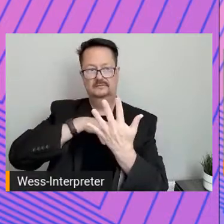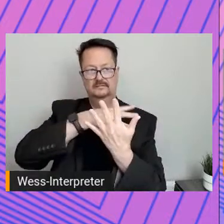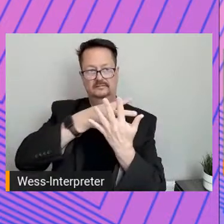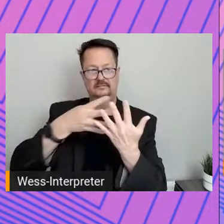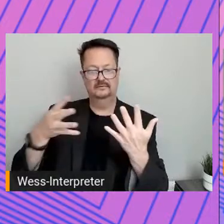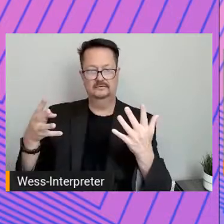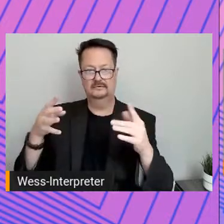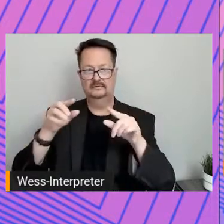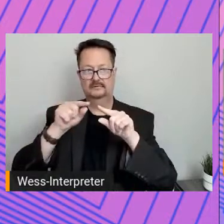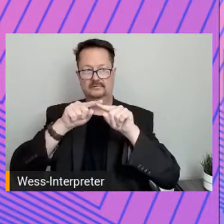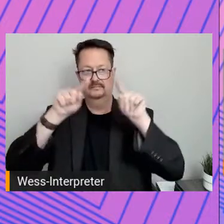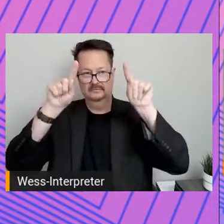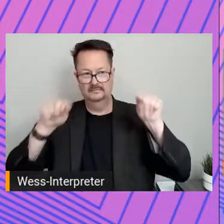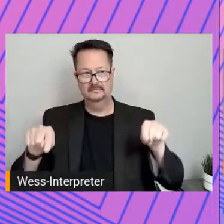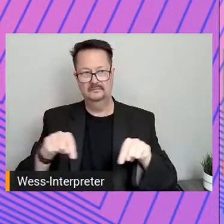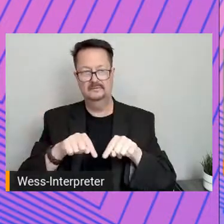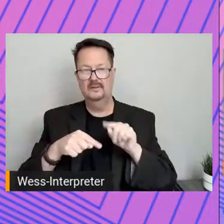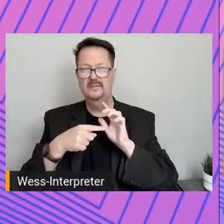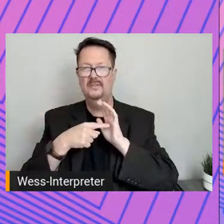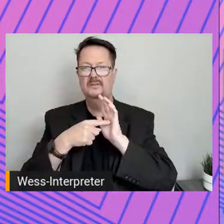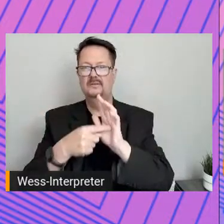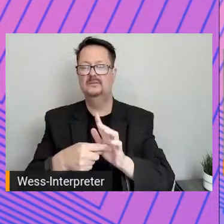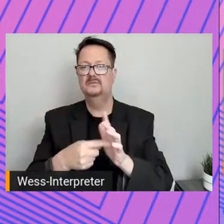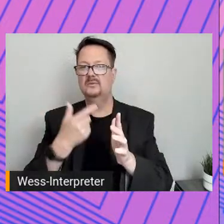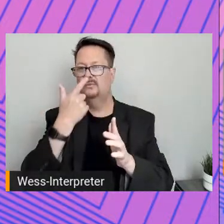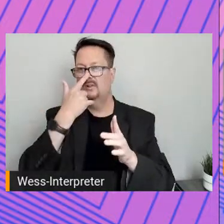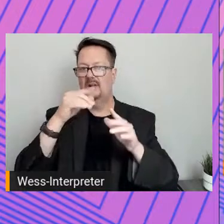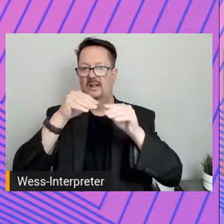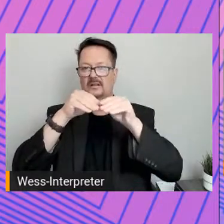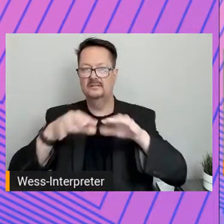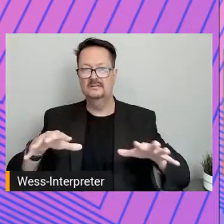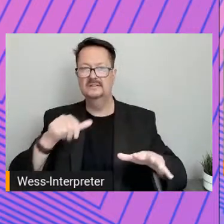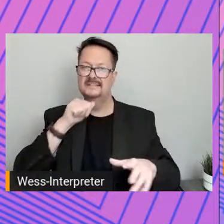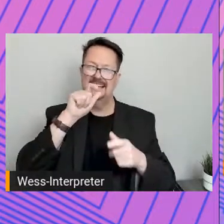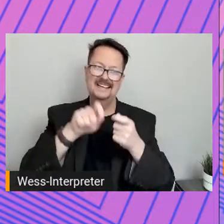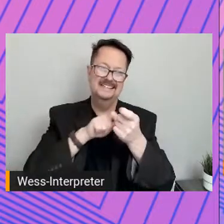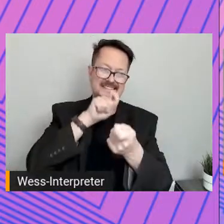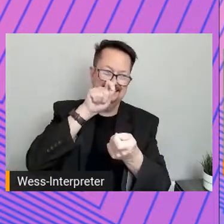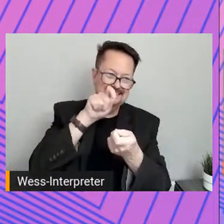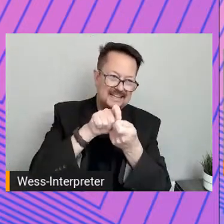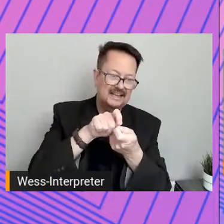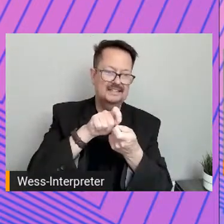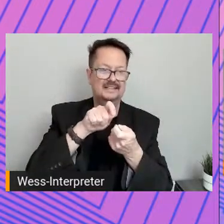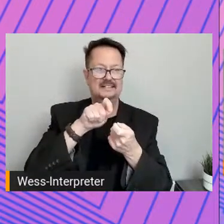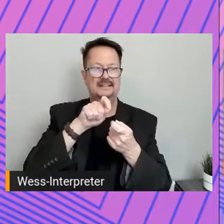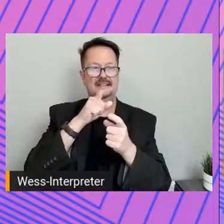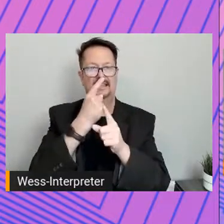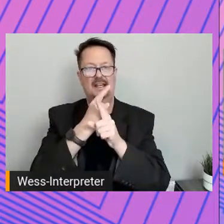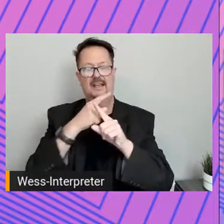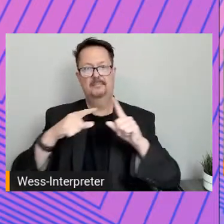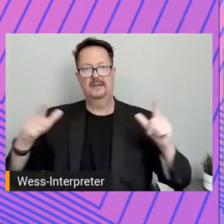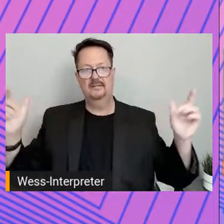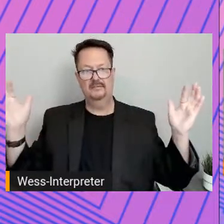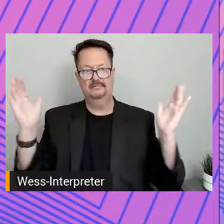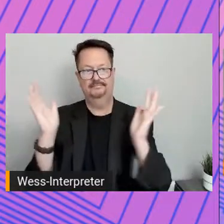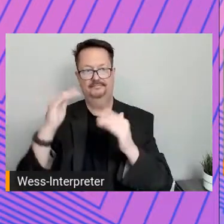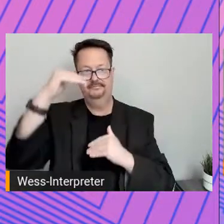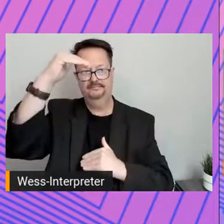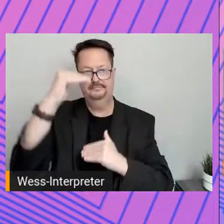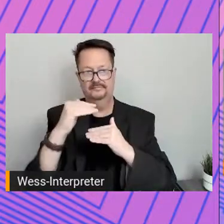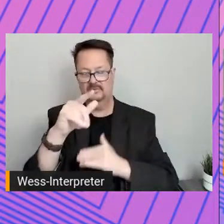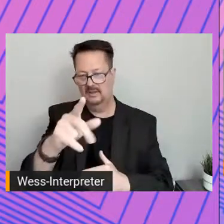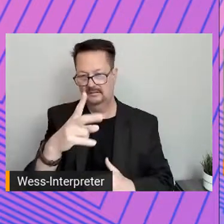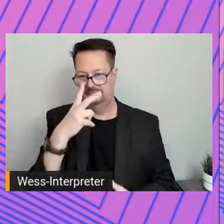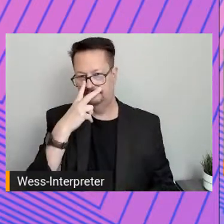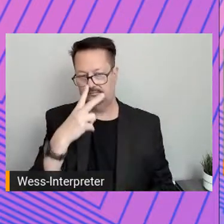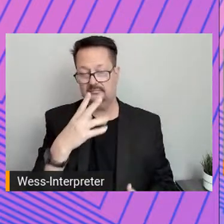shows the landscape of the solution. Not exactly what it was like, but very similar, kind of downsized it a little bit over here. And